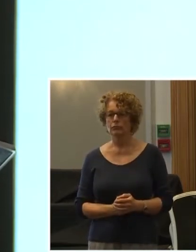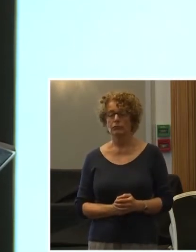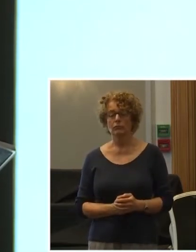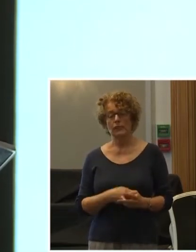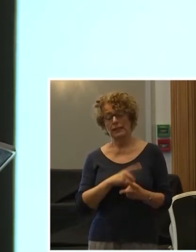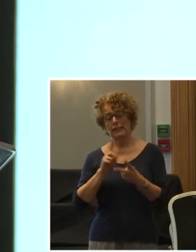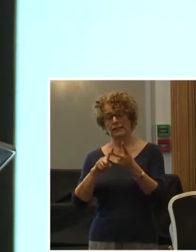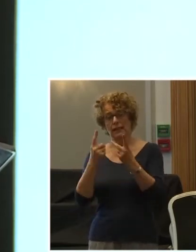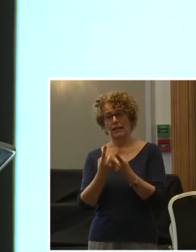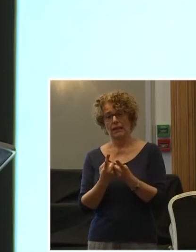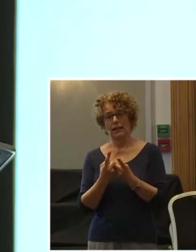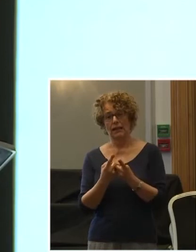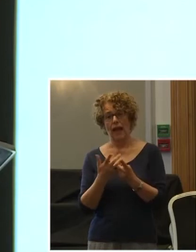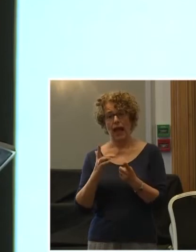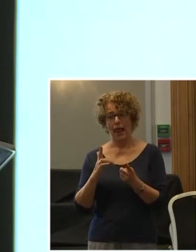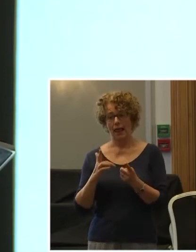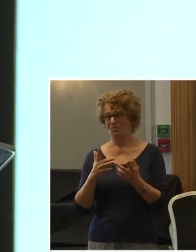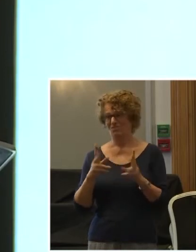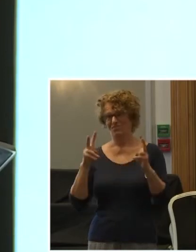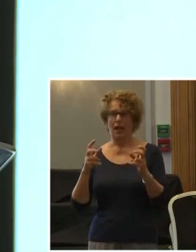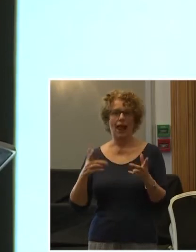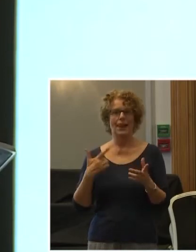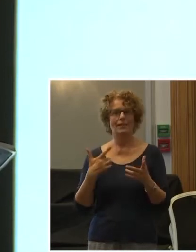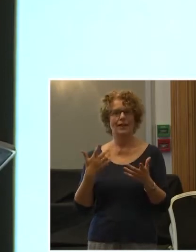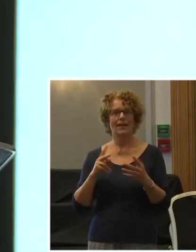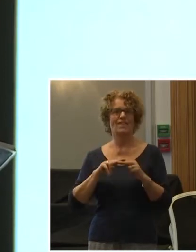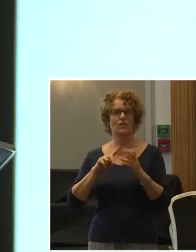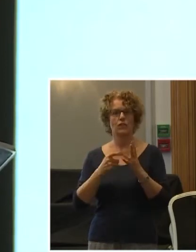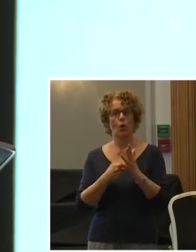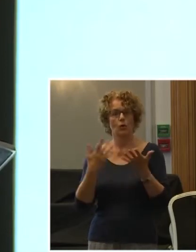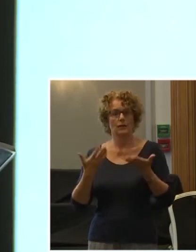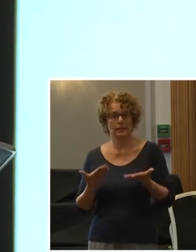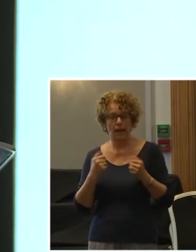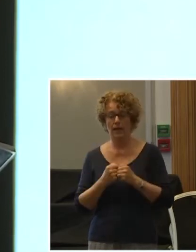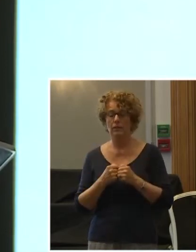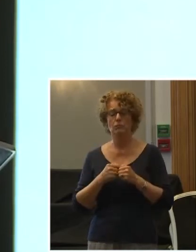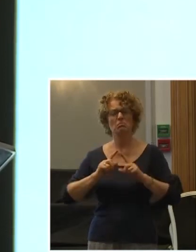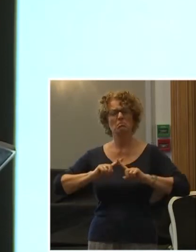pillar, which is about living for today, with a range of services, events,